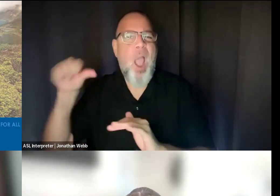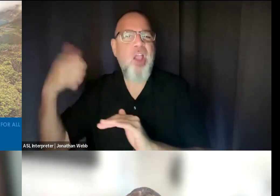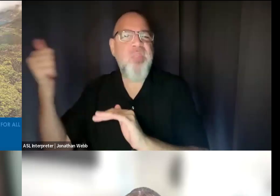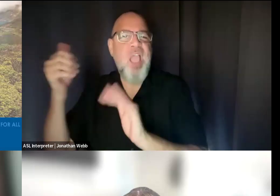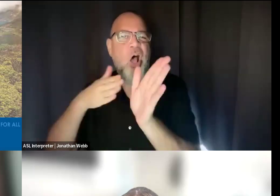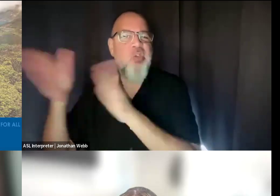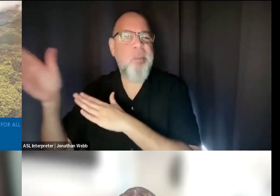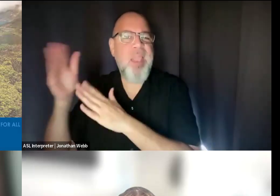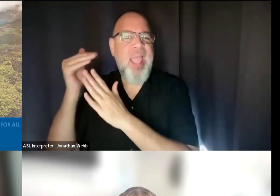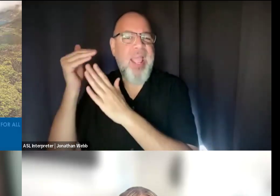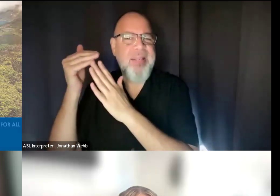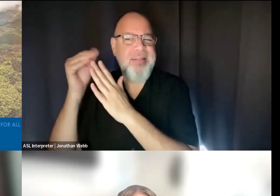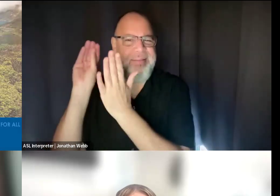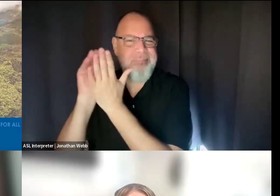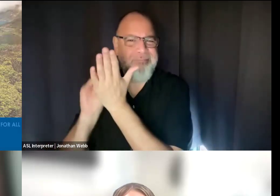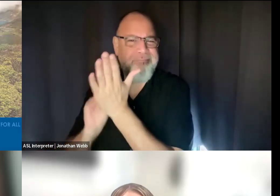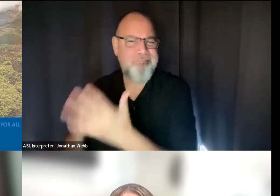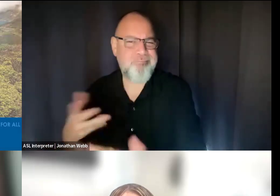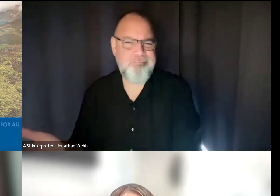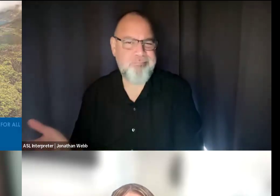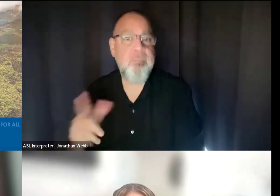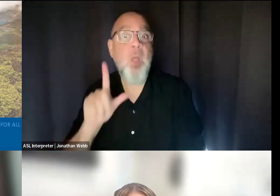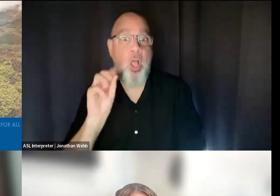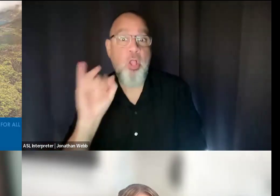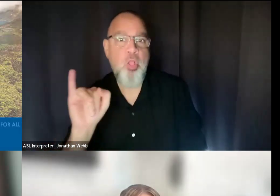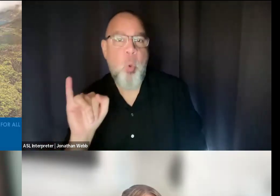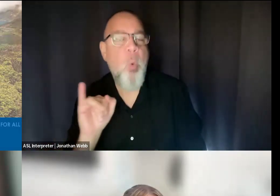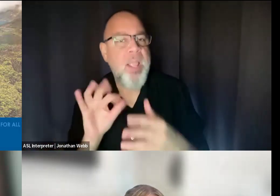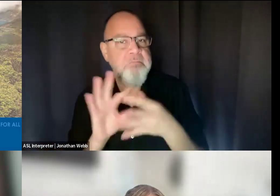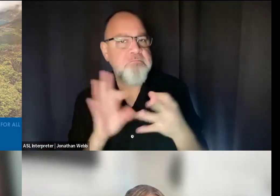Great question. I'll take Go ahead. Great.